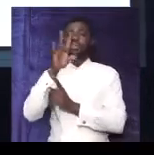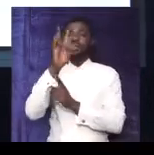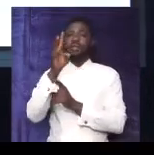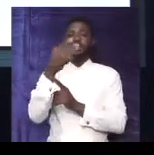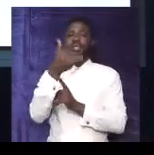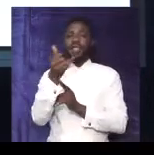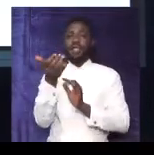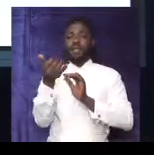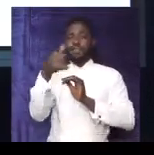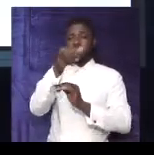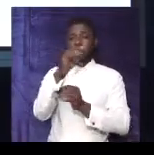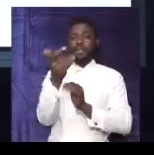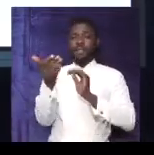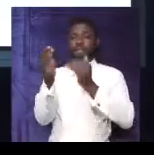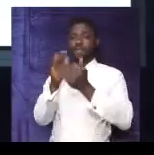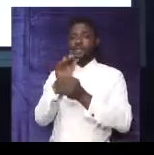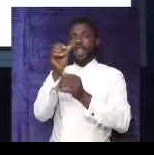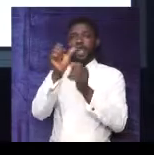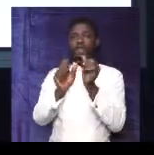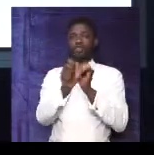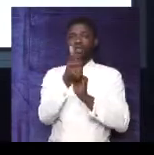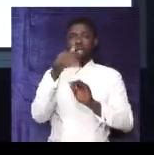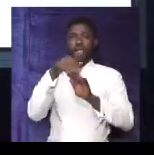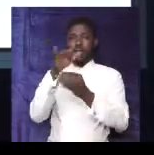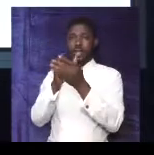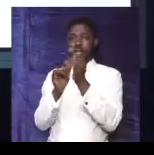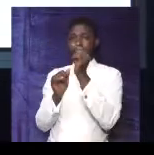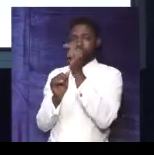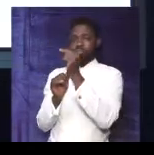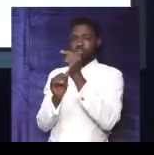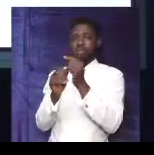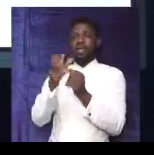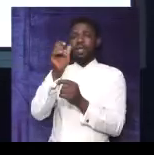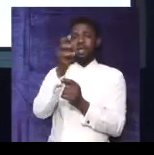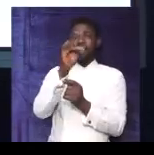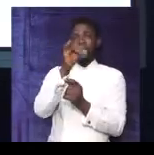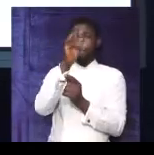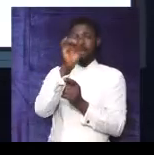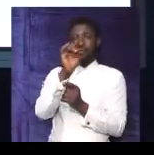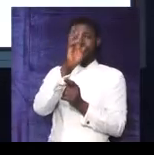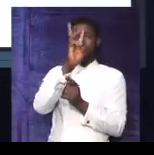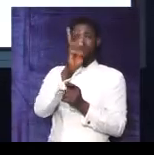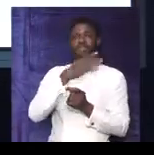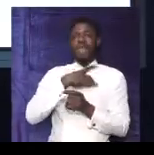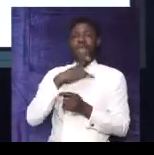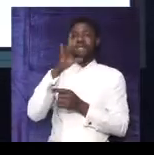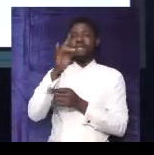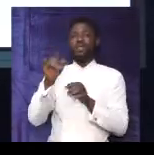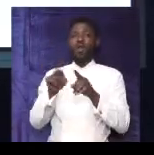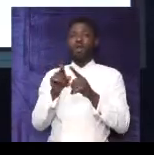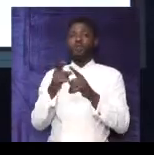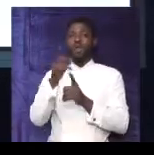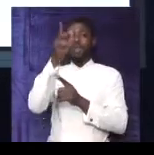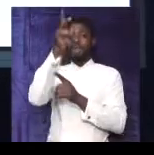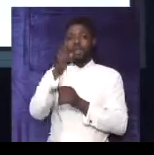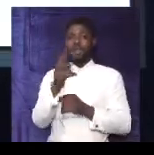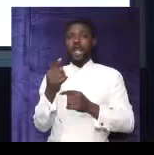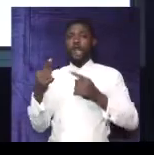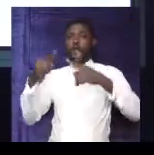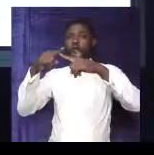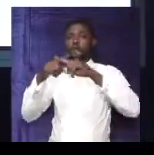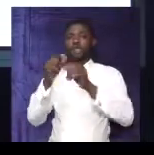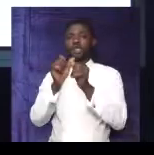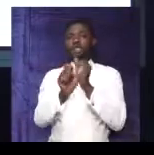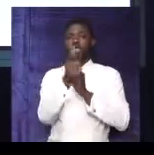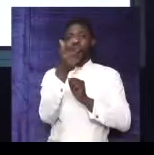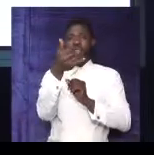each other. They face each other at this junction. Angle 6 and angle 8 are also vertically opposite